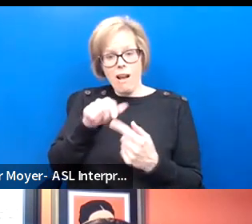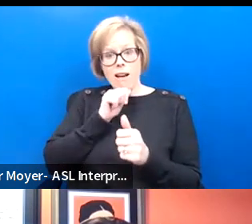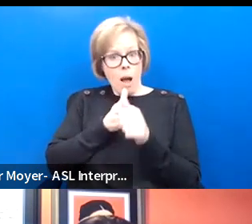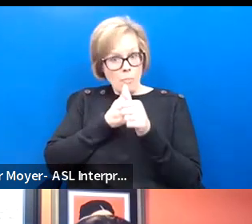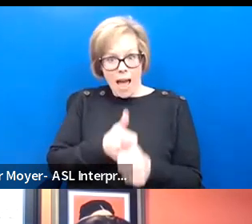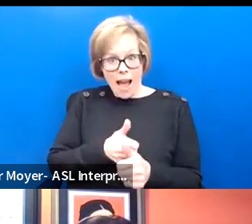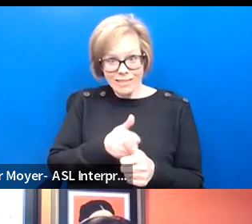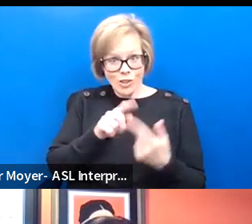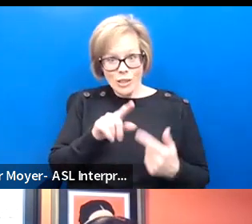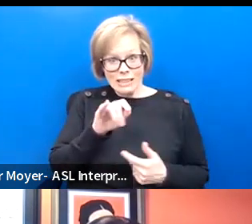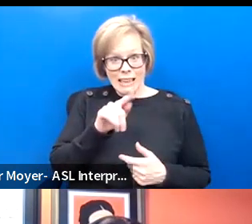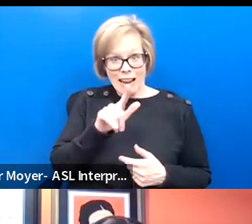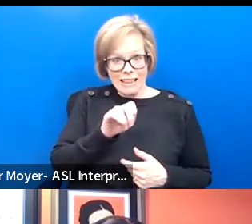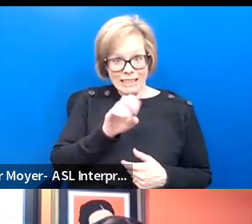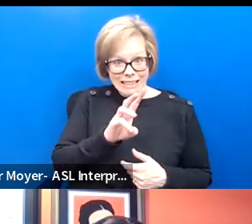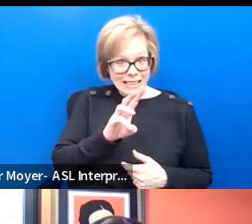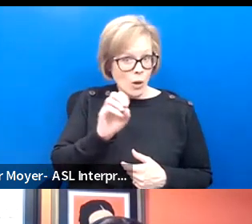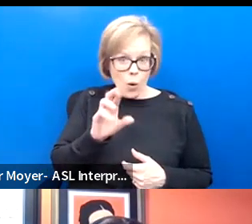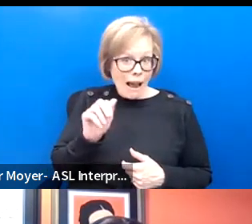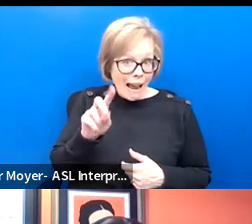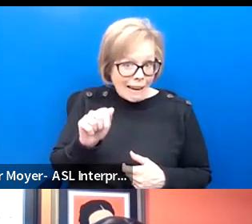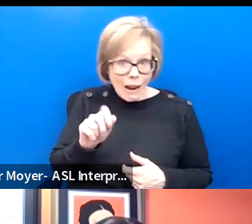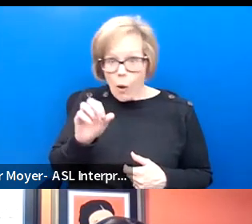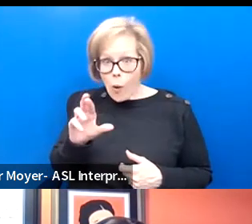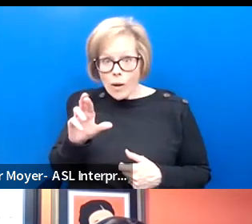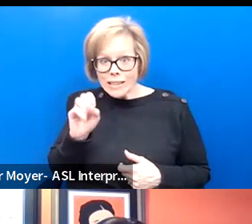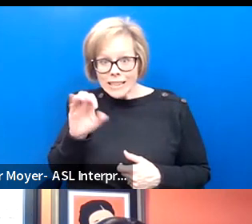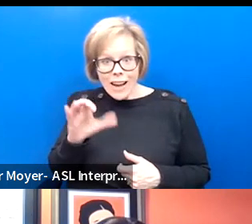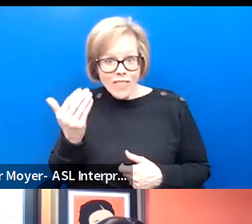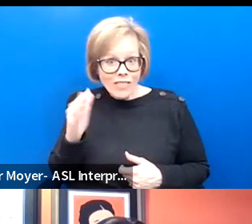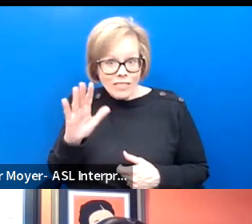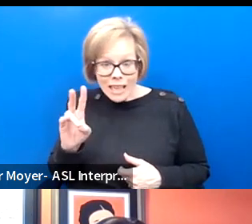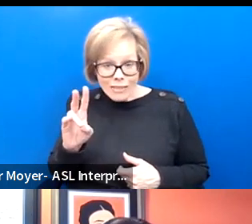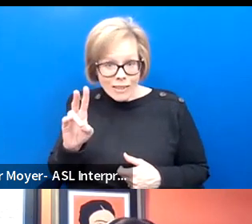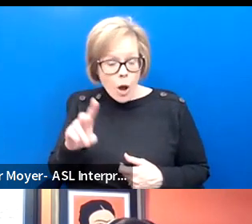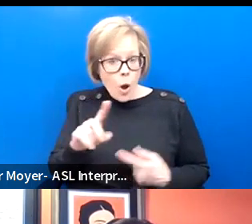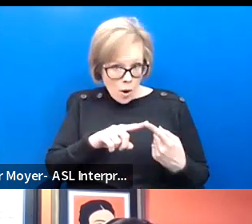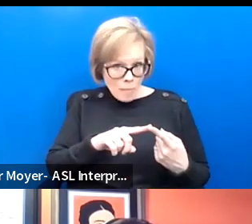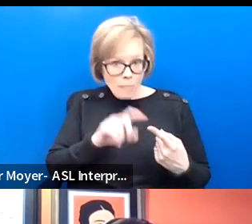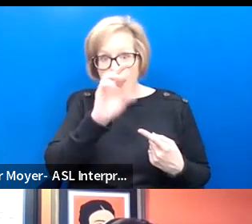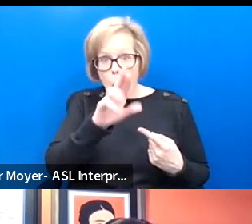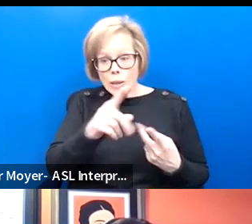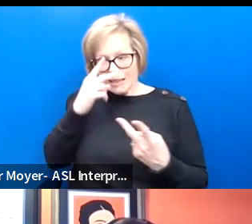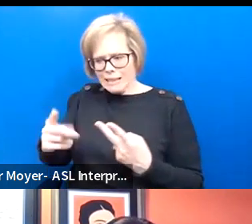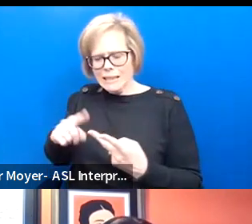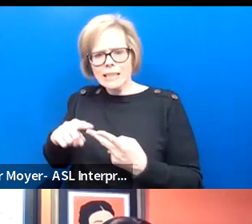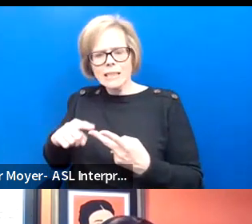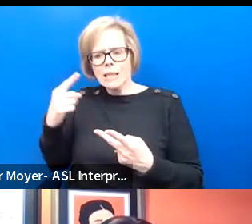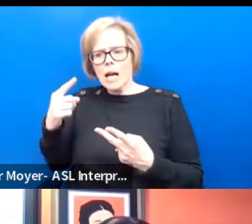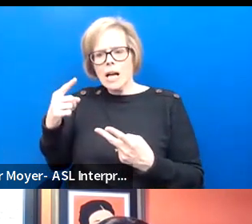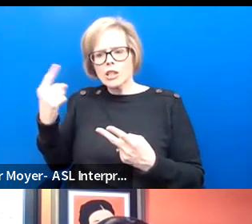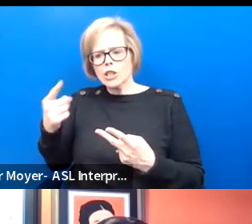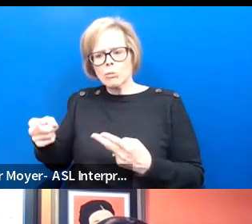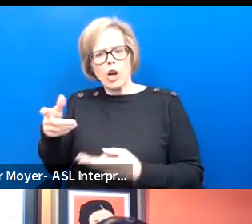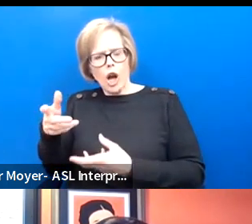Title VI or ADA or Section 5057, or you observe somebody very